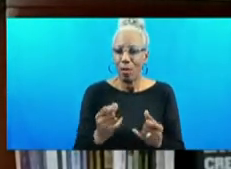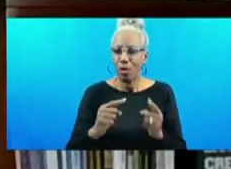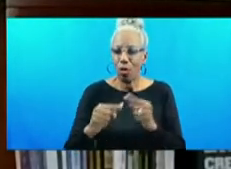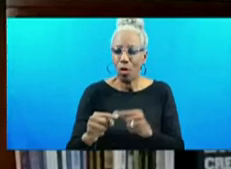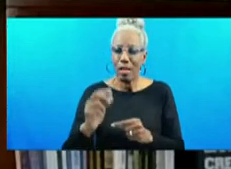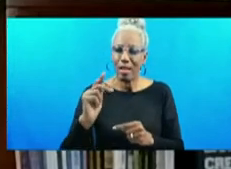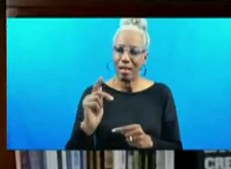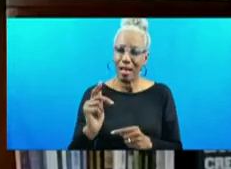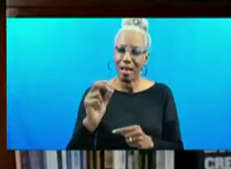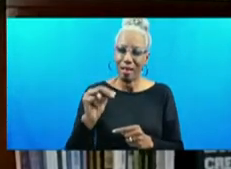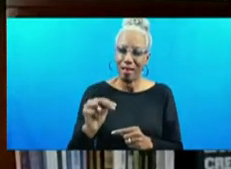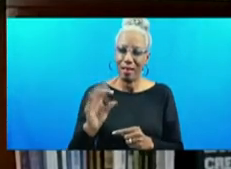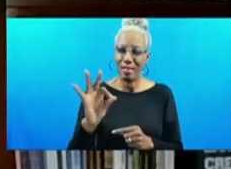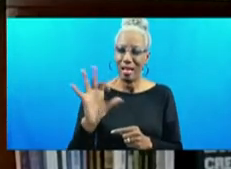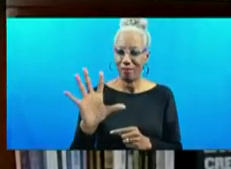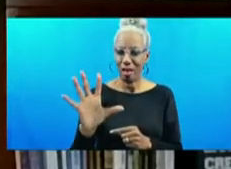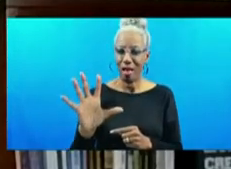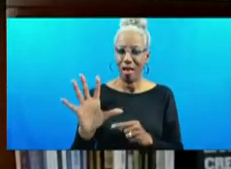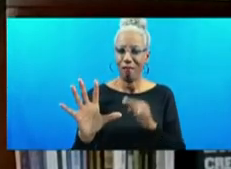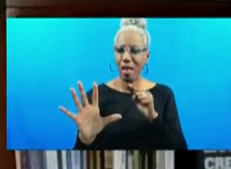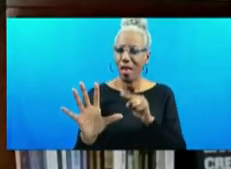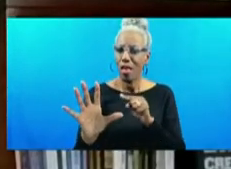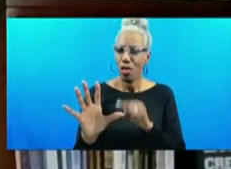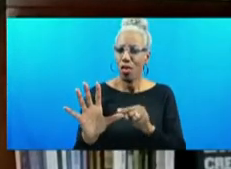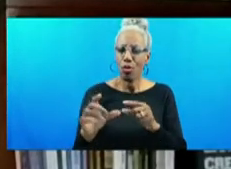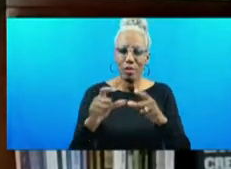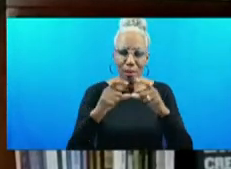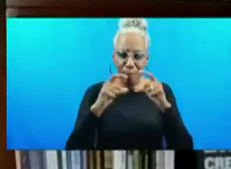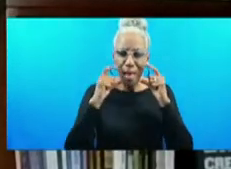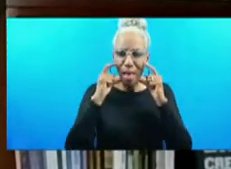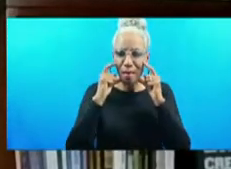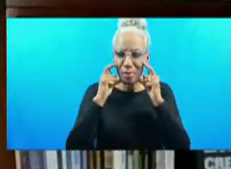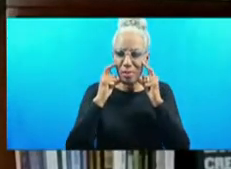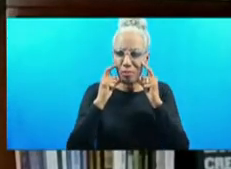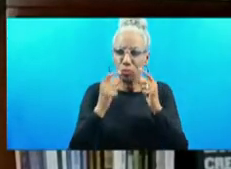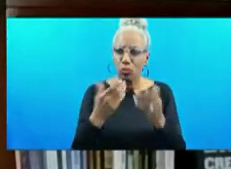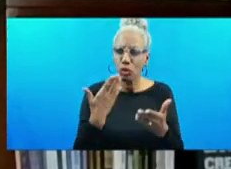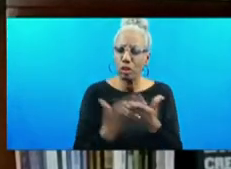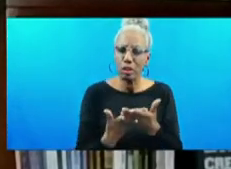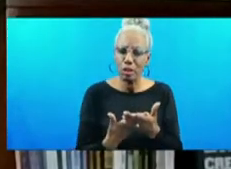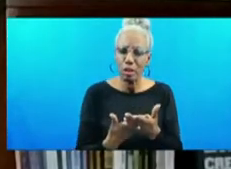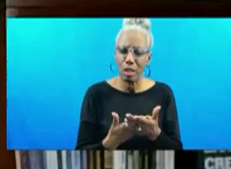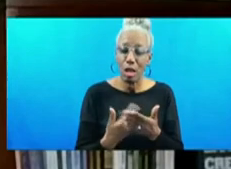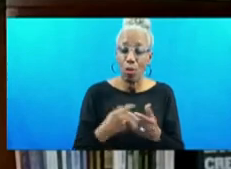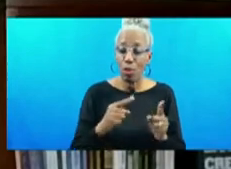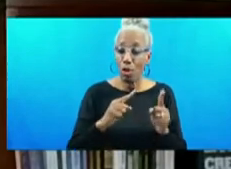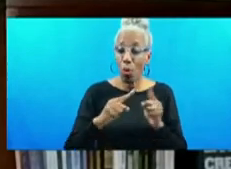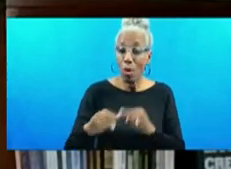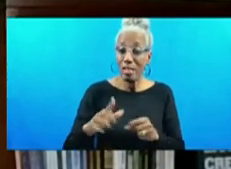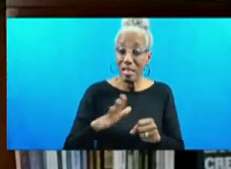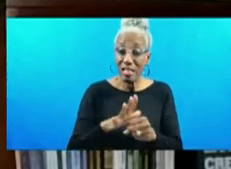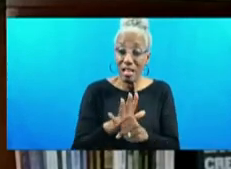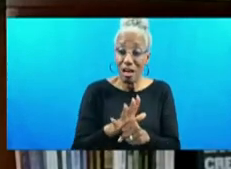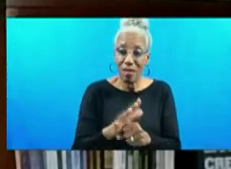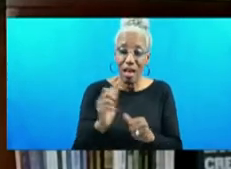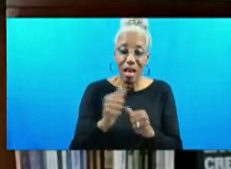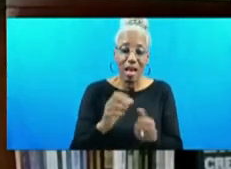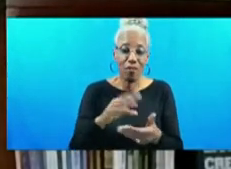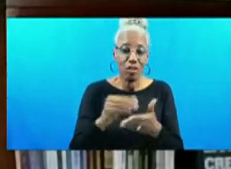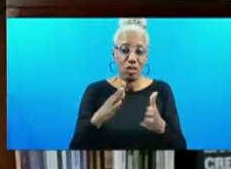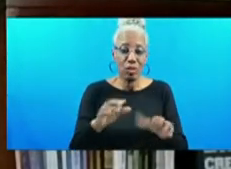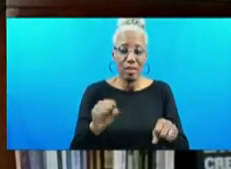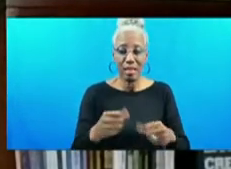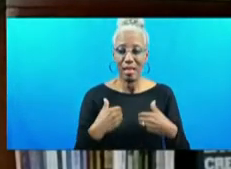ordered enough for students to have 2 masks per week. However, if a student loses a mask gets